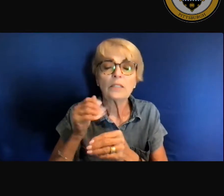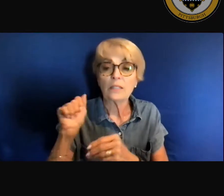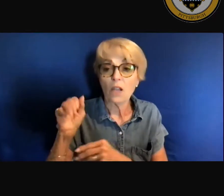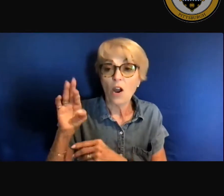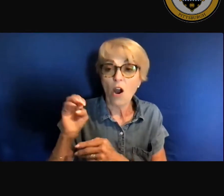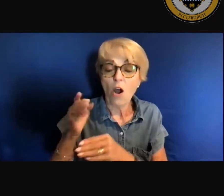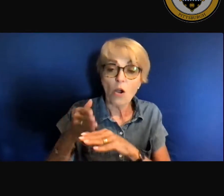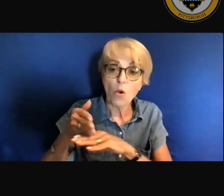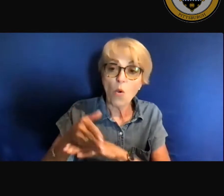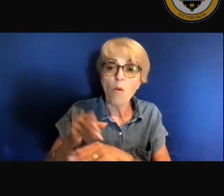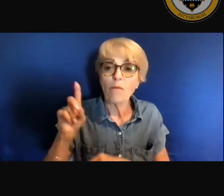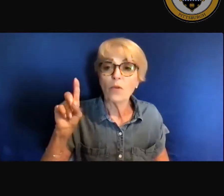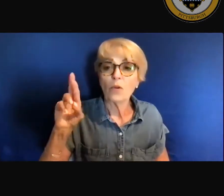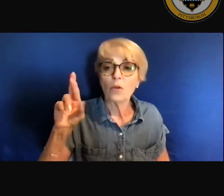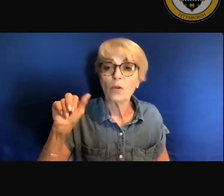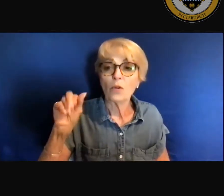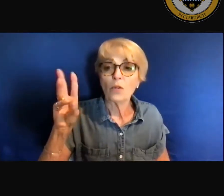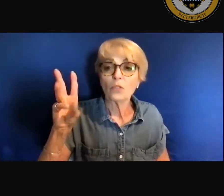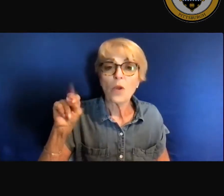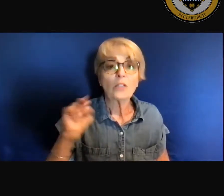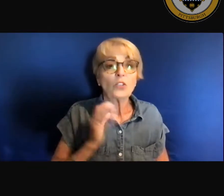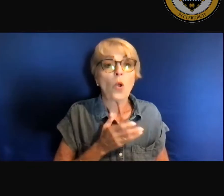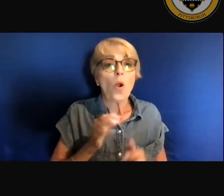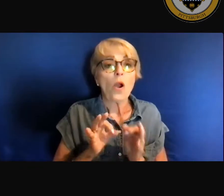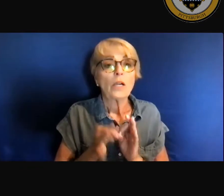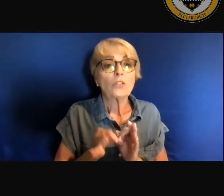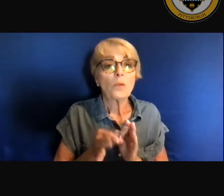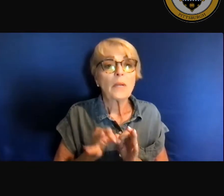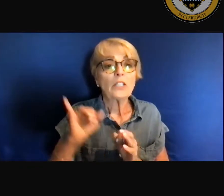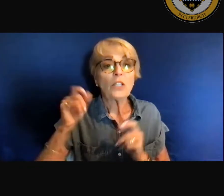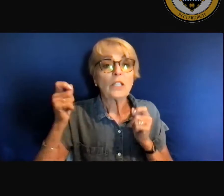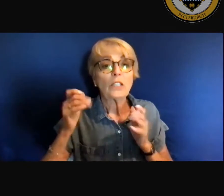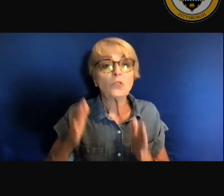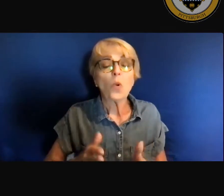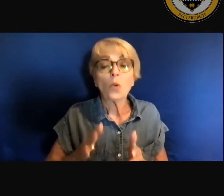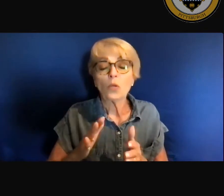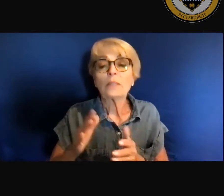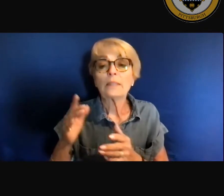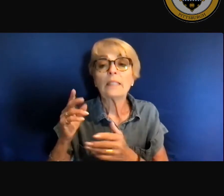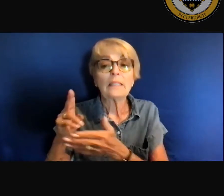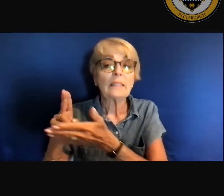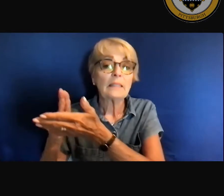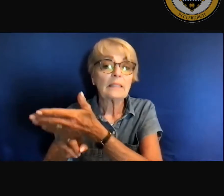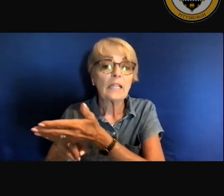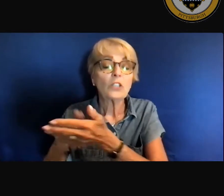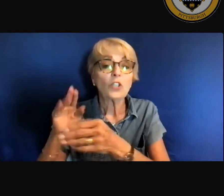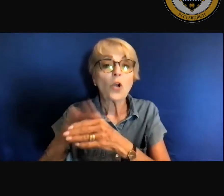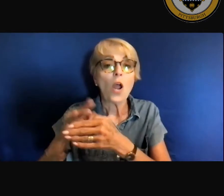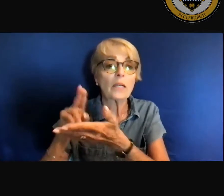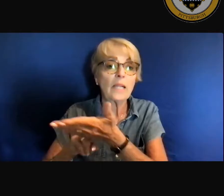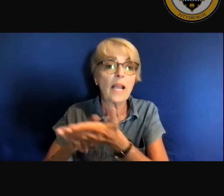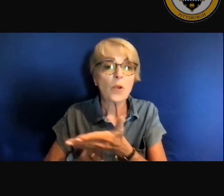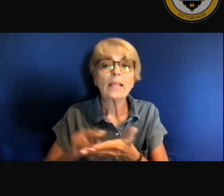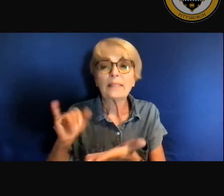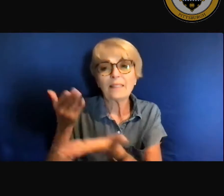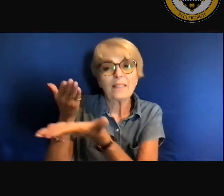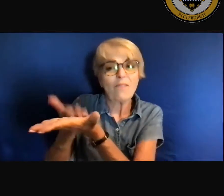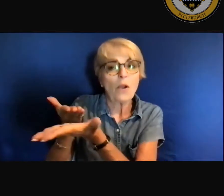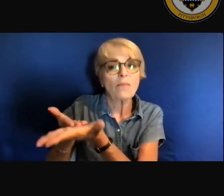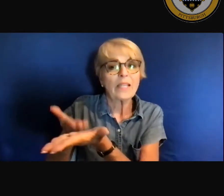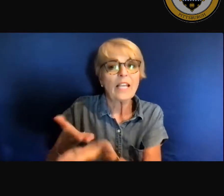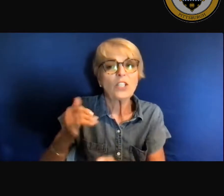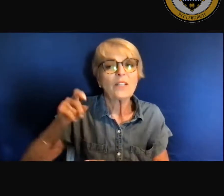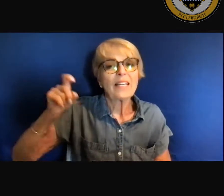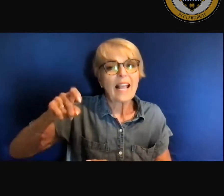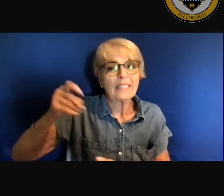our interpretation that the controller's countersignature on contracts is verification that the necessary funds